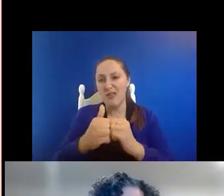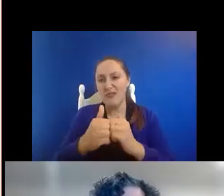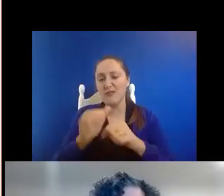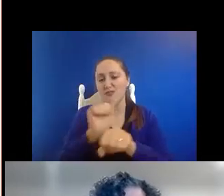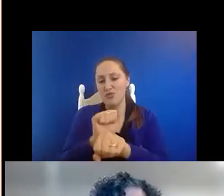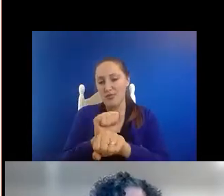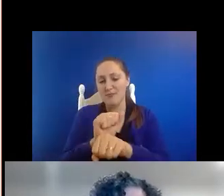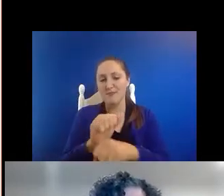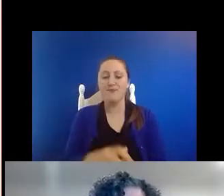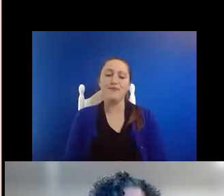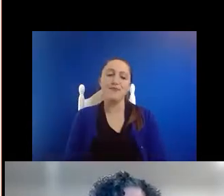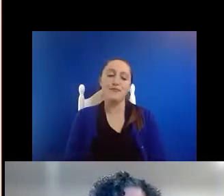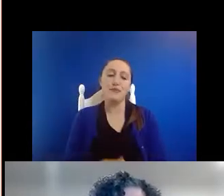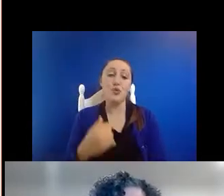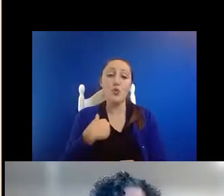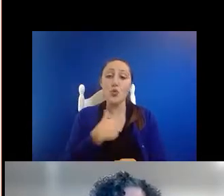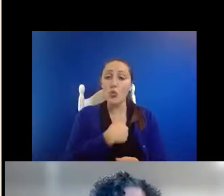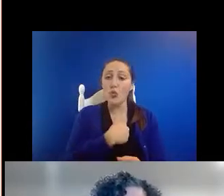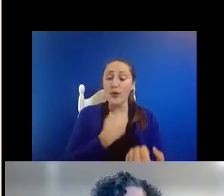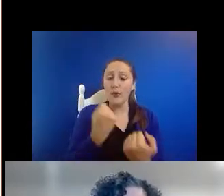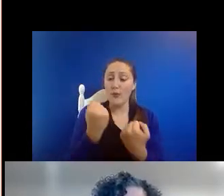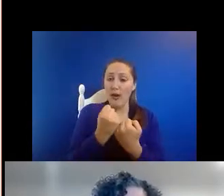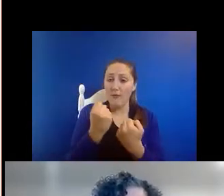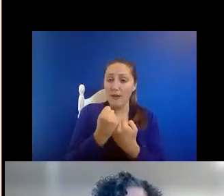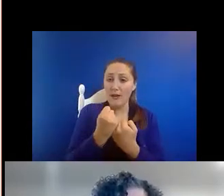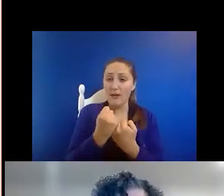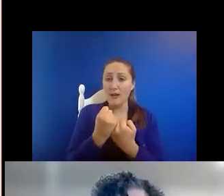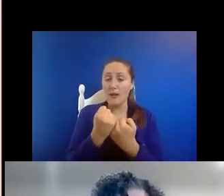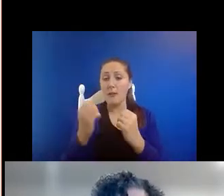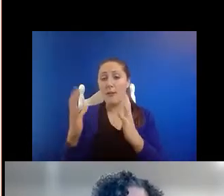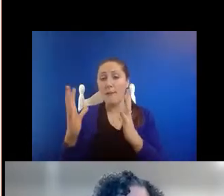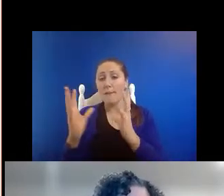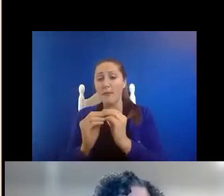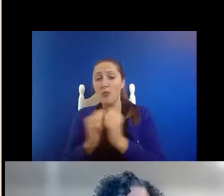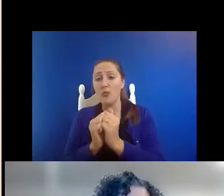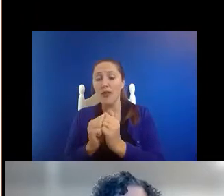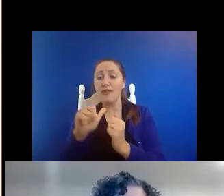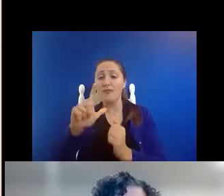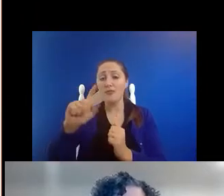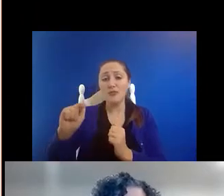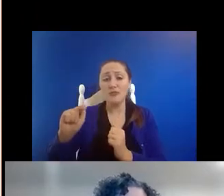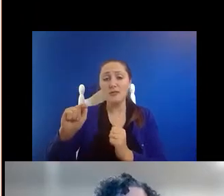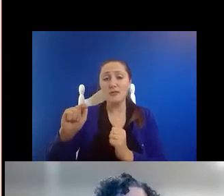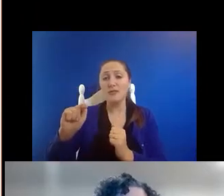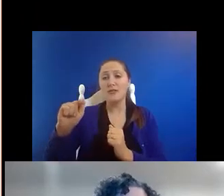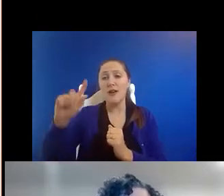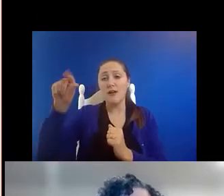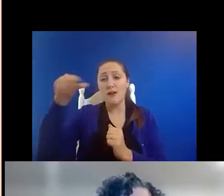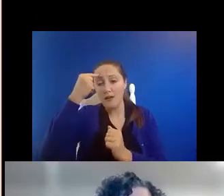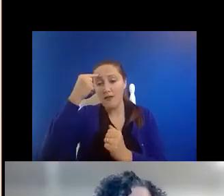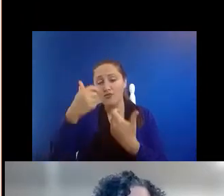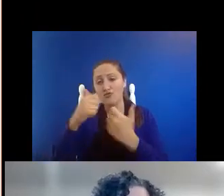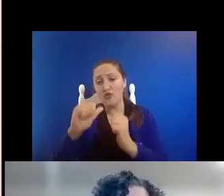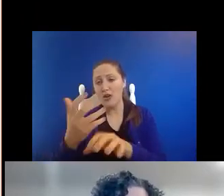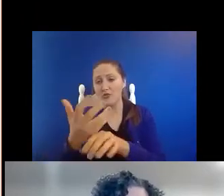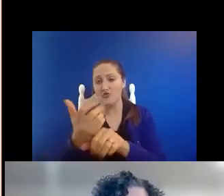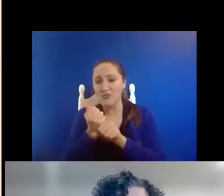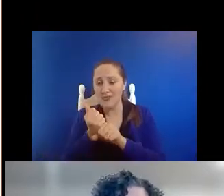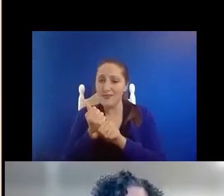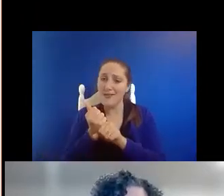doing advocacy and we're meeting with the Lieutenant Governor trying to get funding to support the